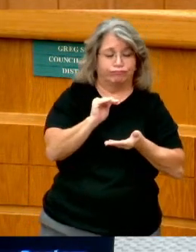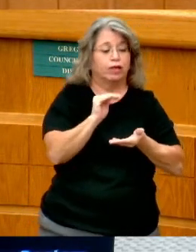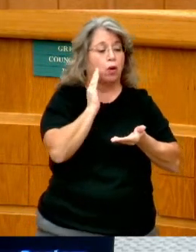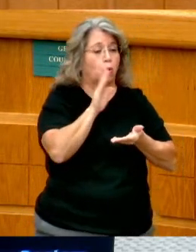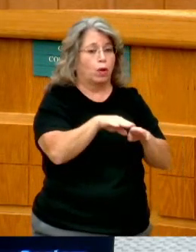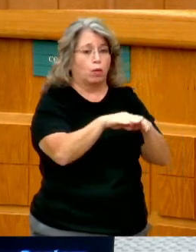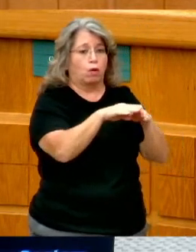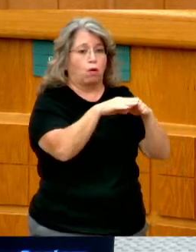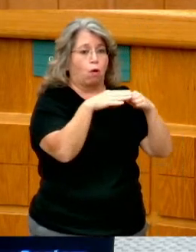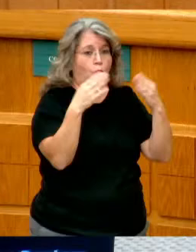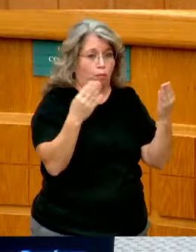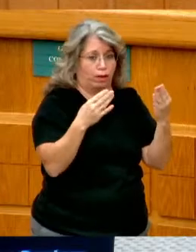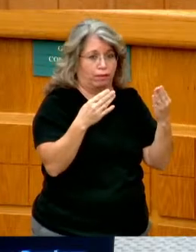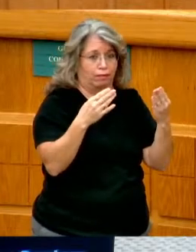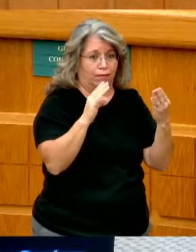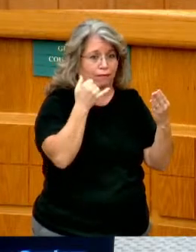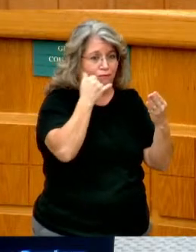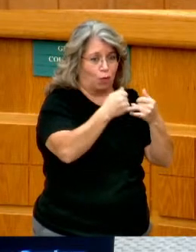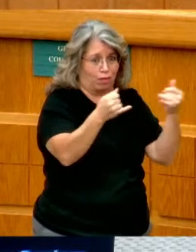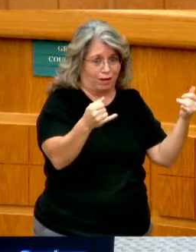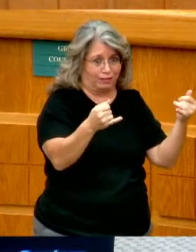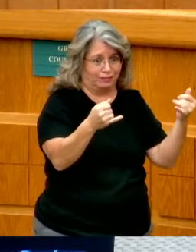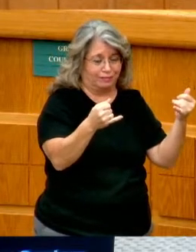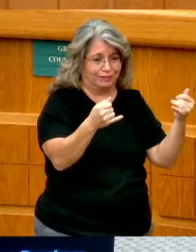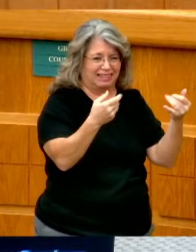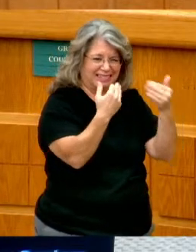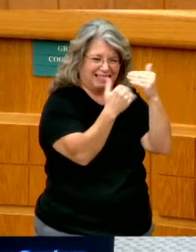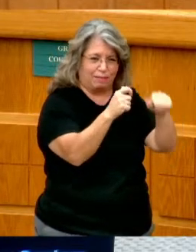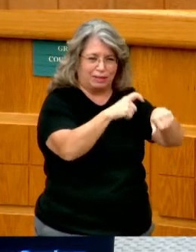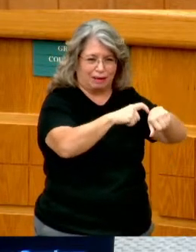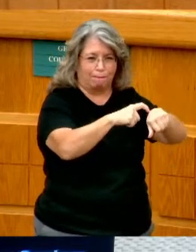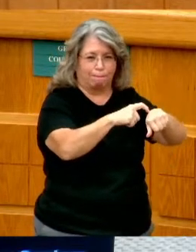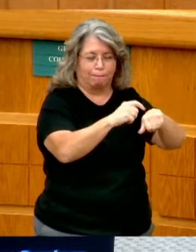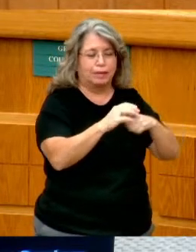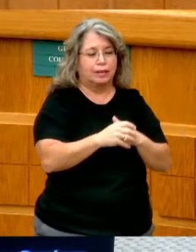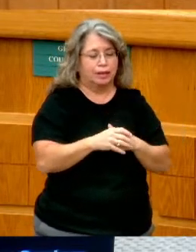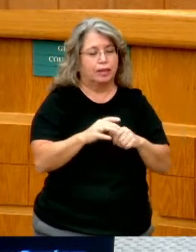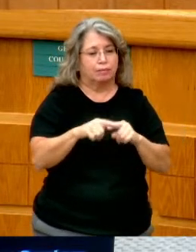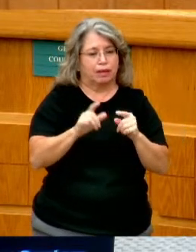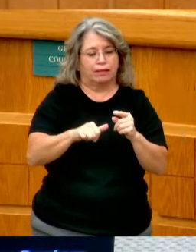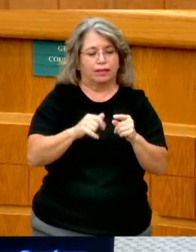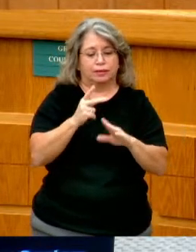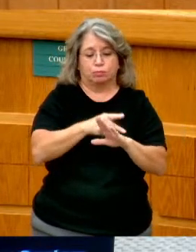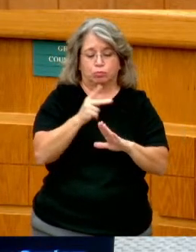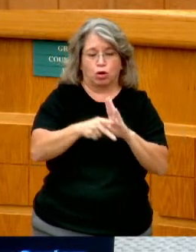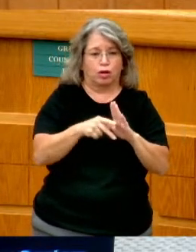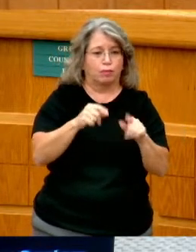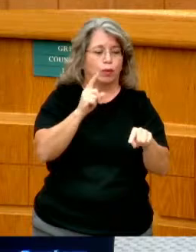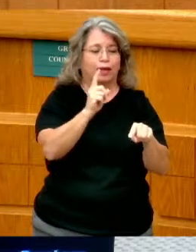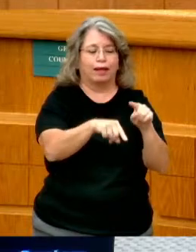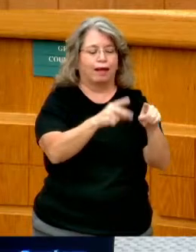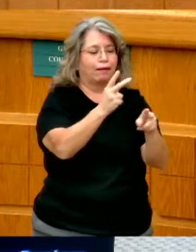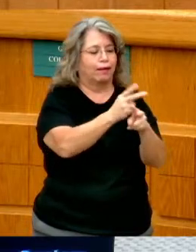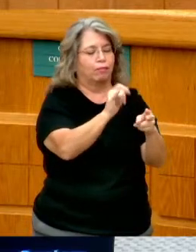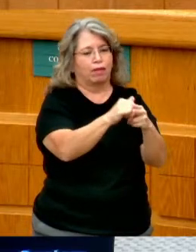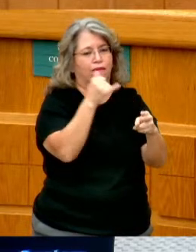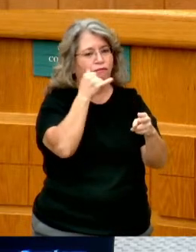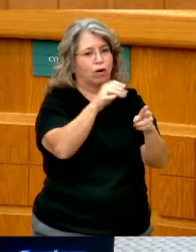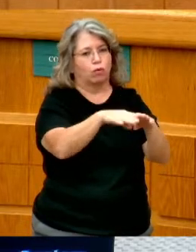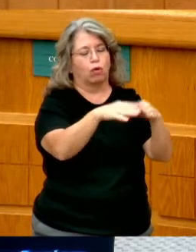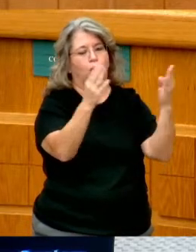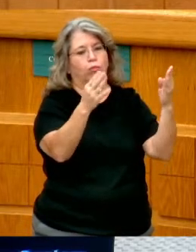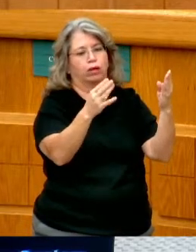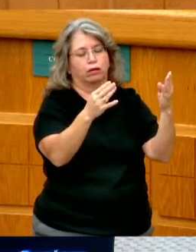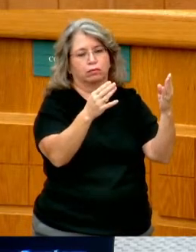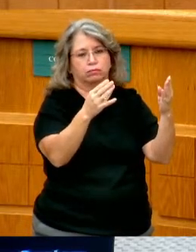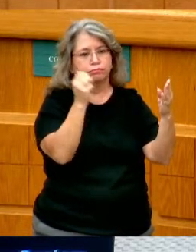that is a live one. But we just cannot keep the line open. Otherwise, we create a very, very